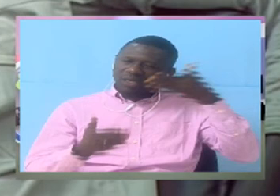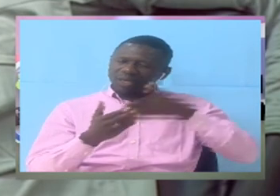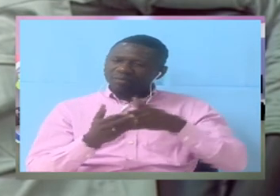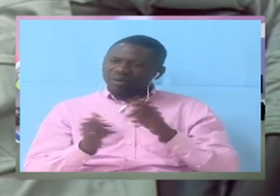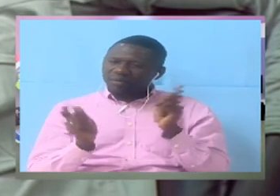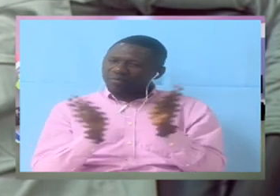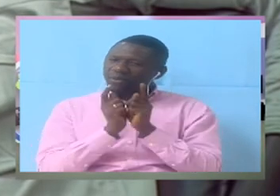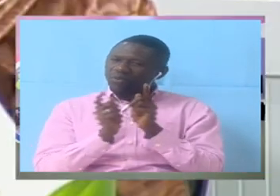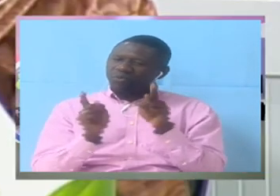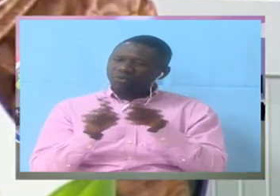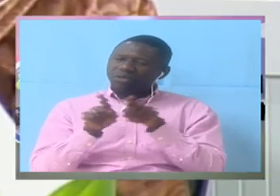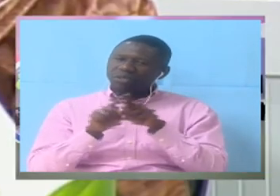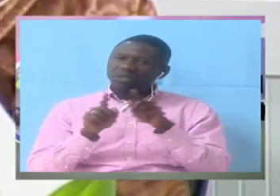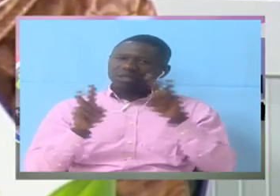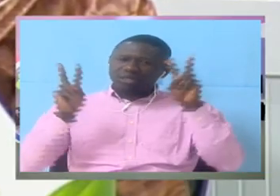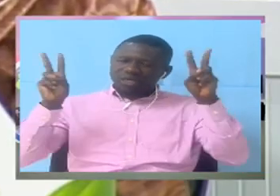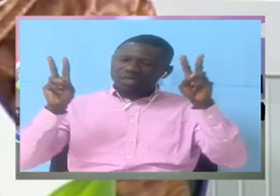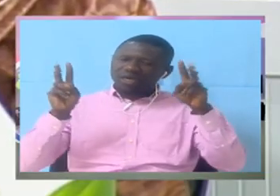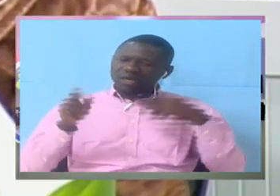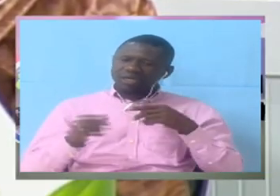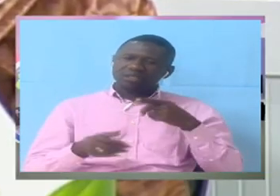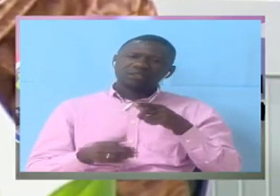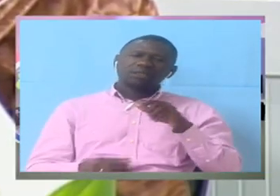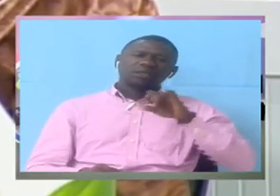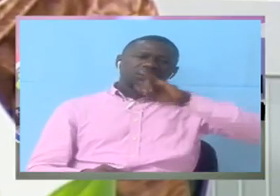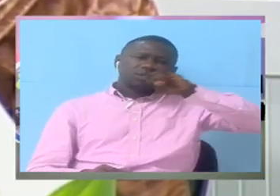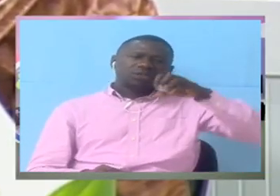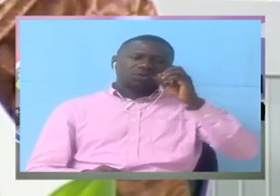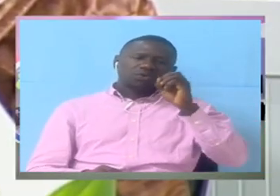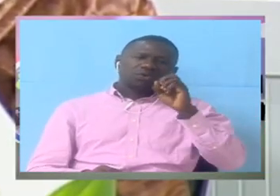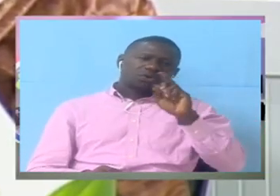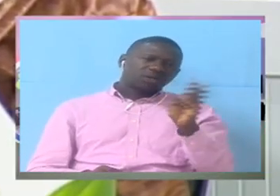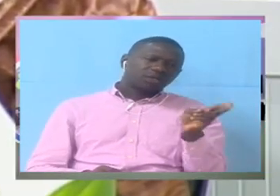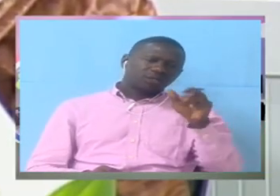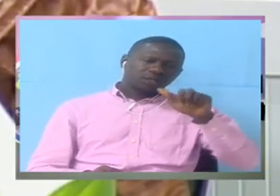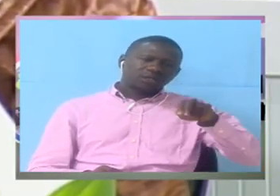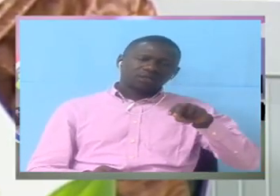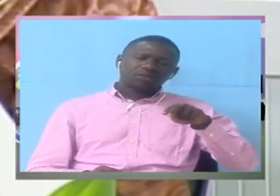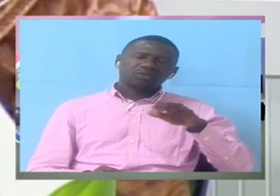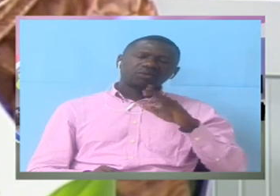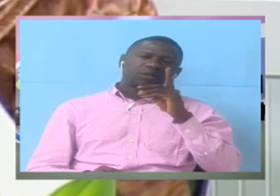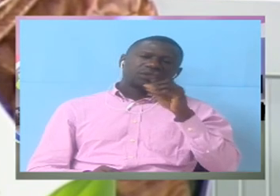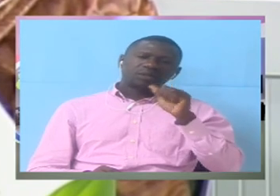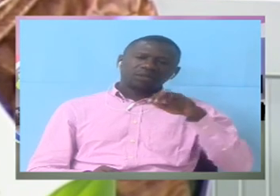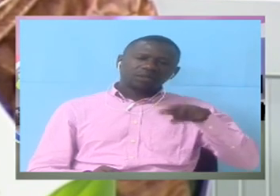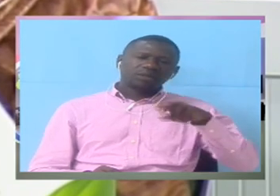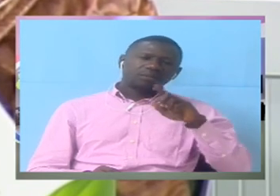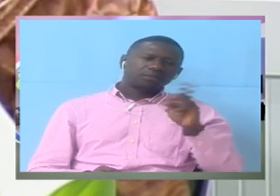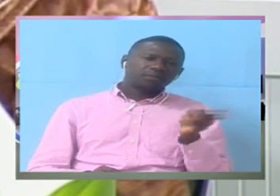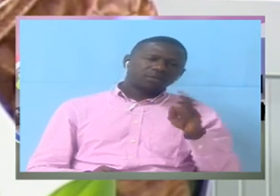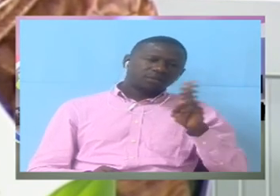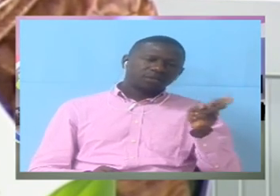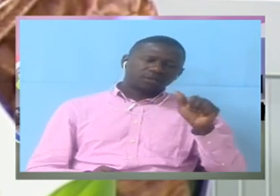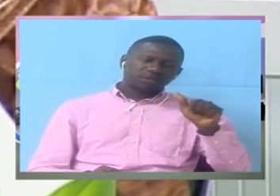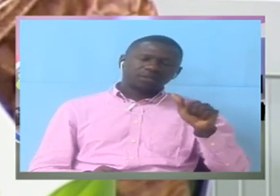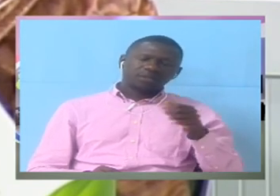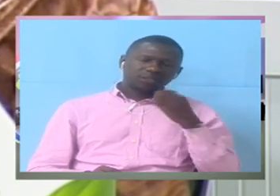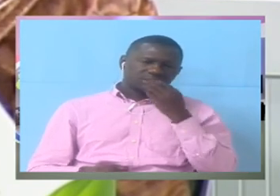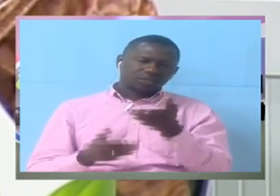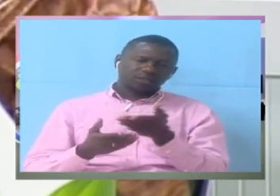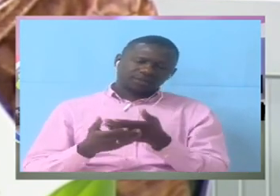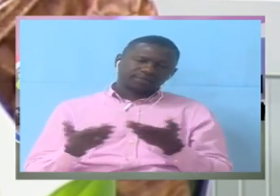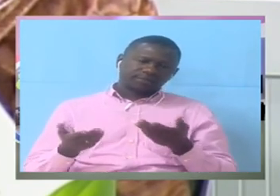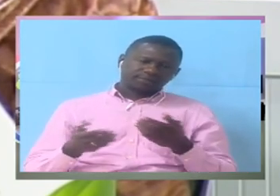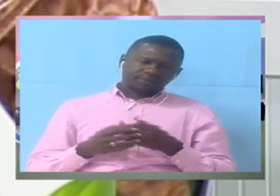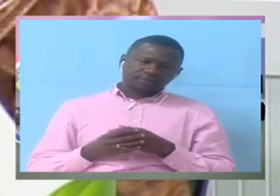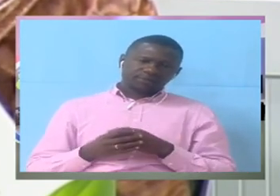and the others are in jail? And that was the truth. What did he say to them? He said, we are headstrong. He could